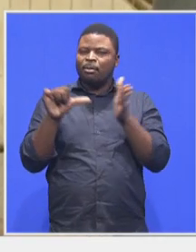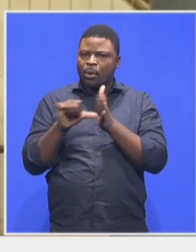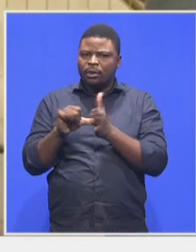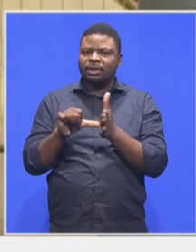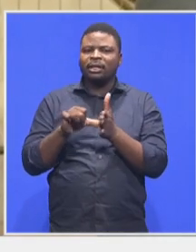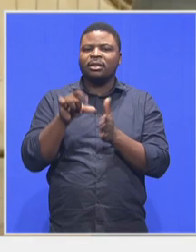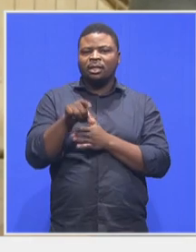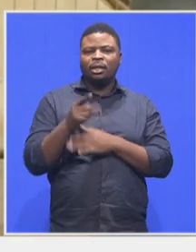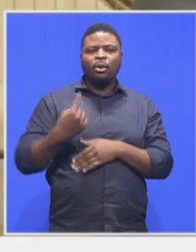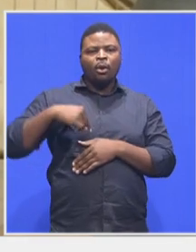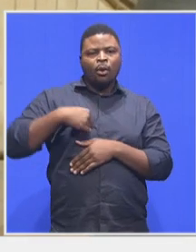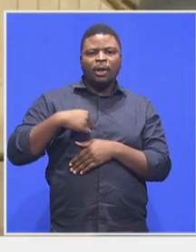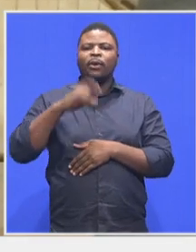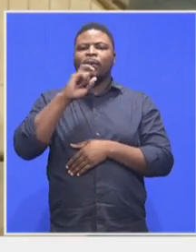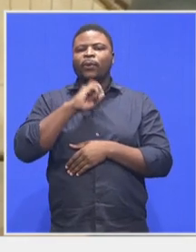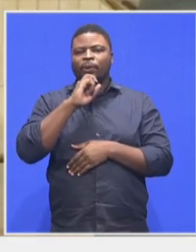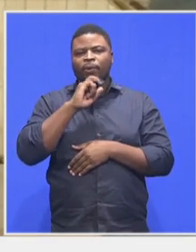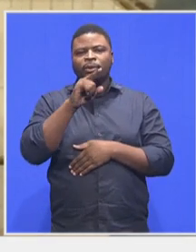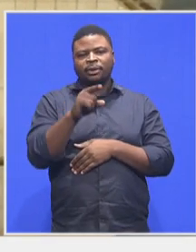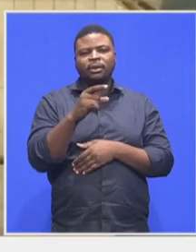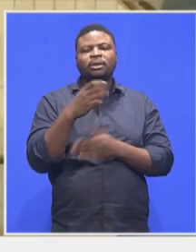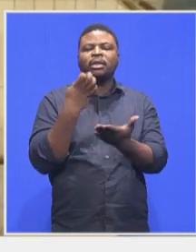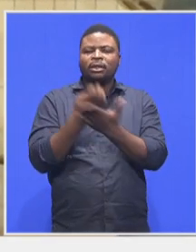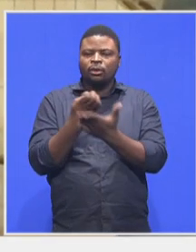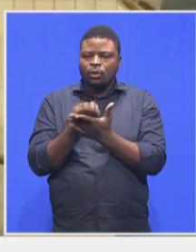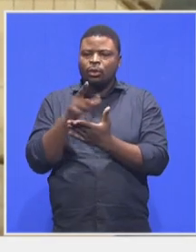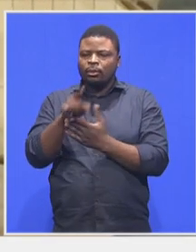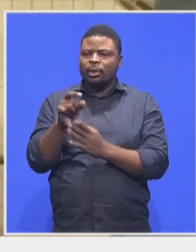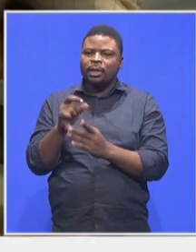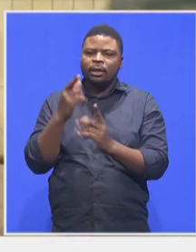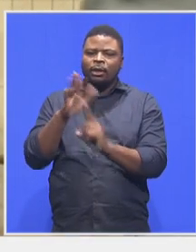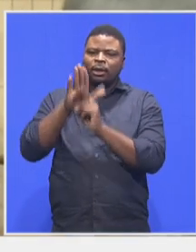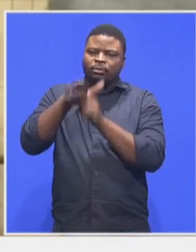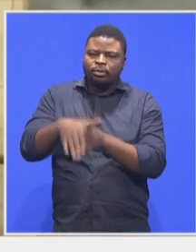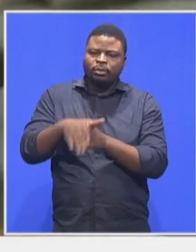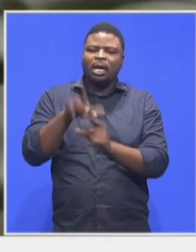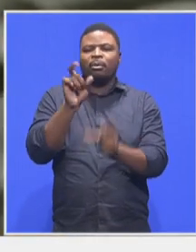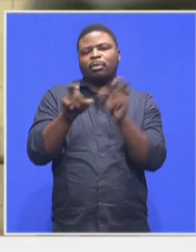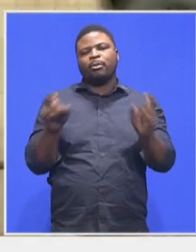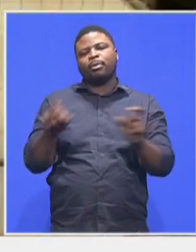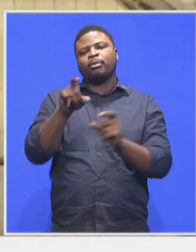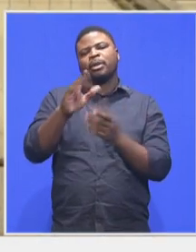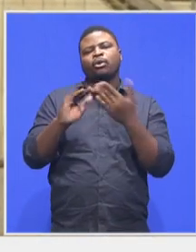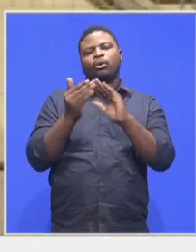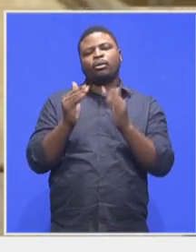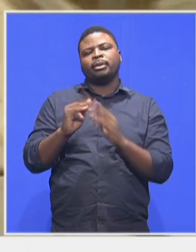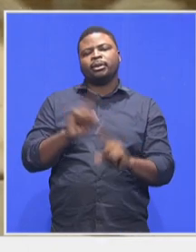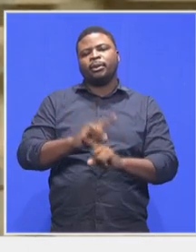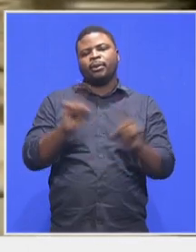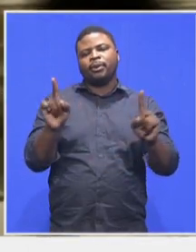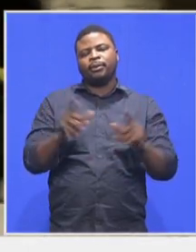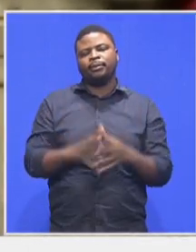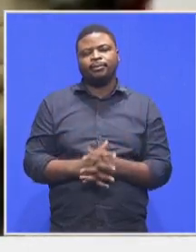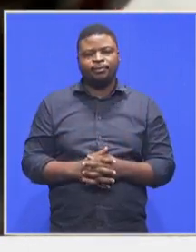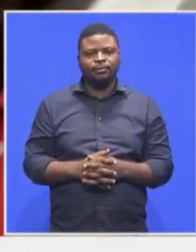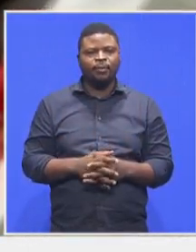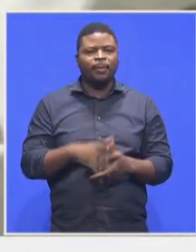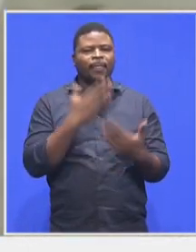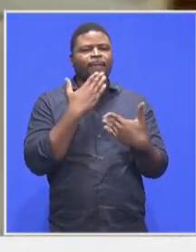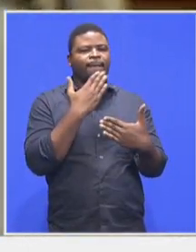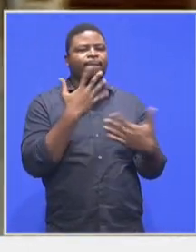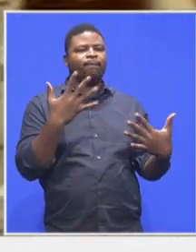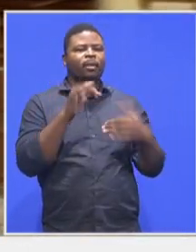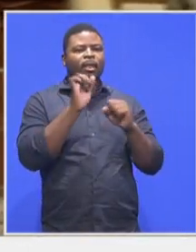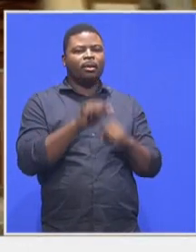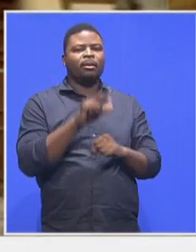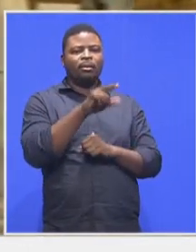don't use those economies to further marginalize our people. All right. Thank you so much, Mr. Sfiso Buthelezi, the